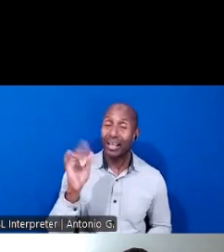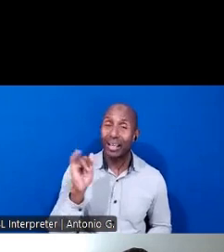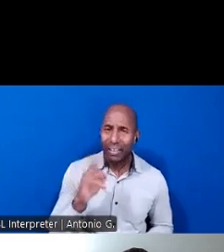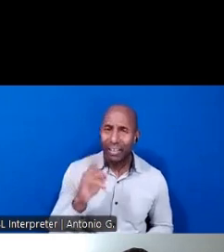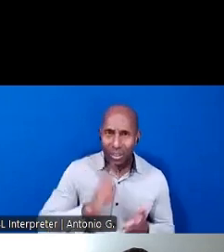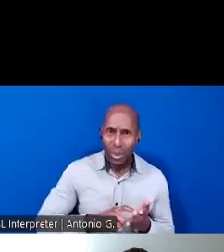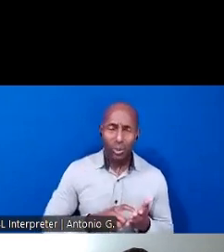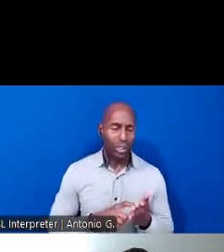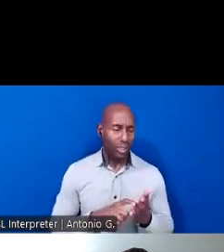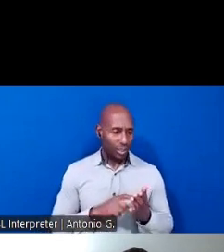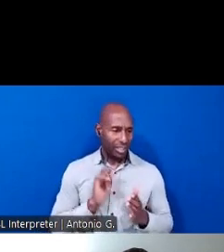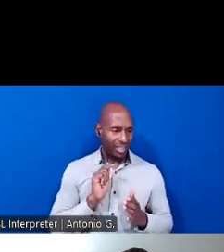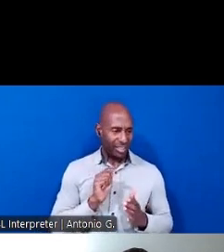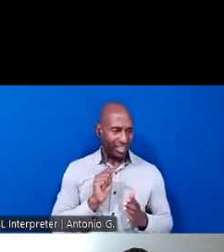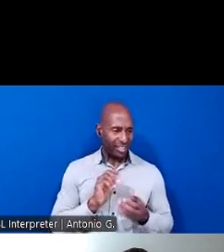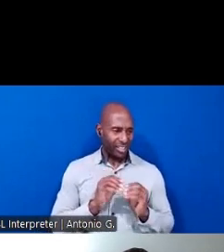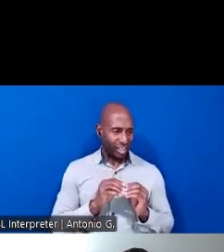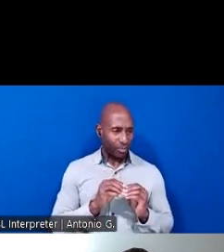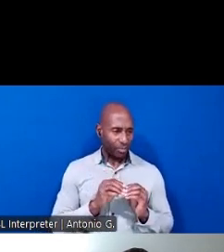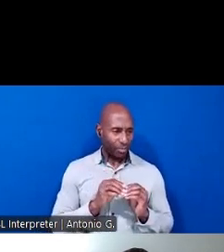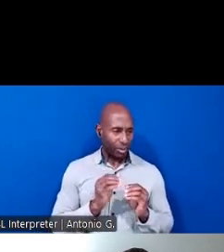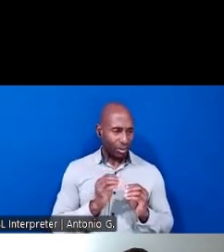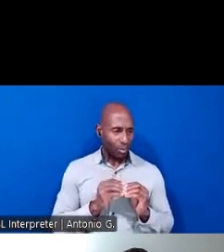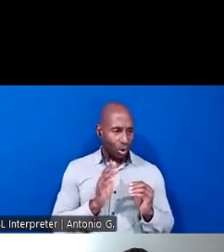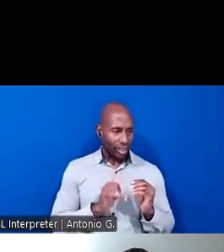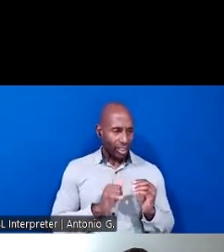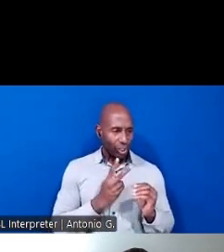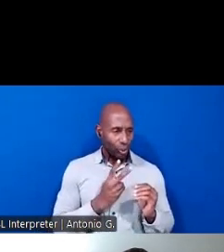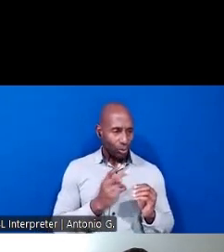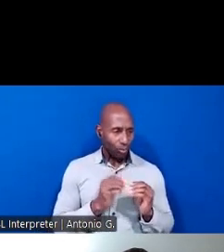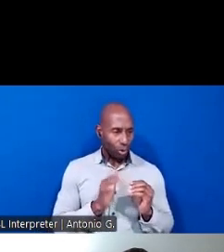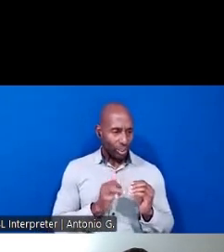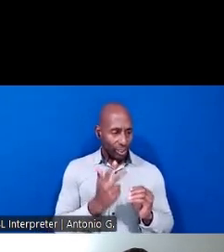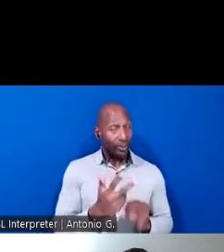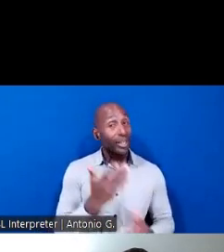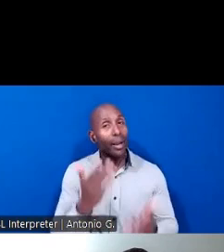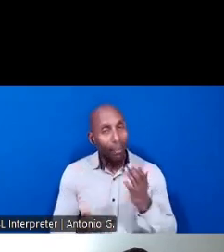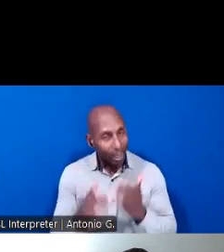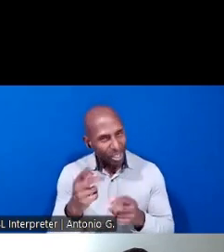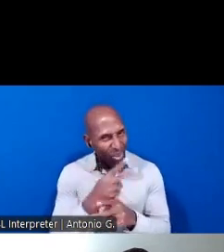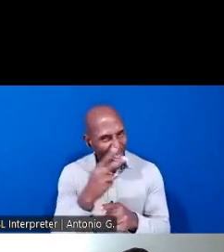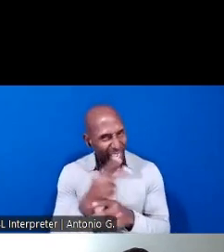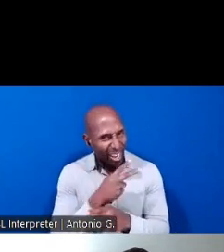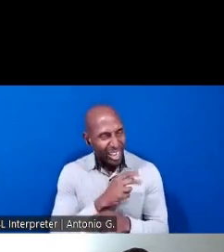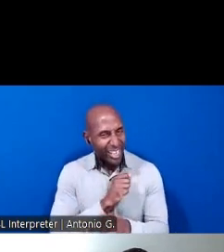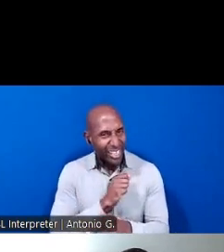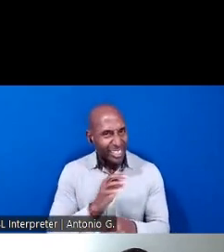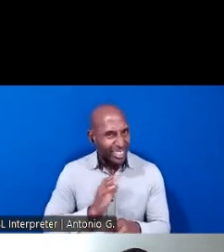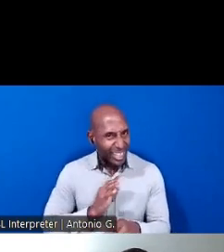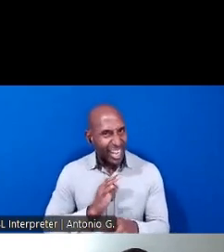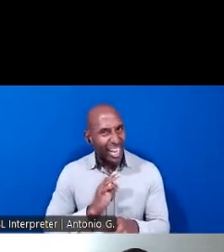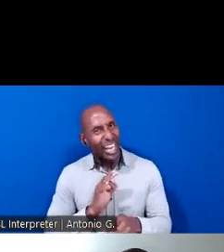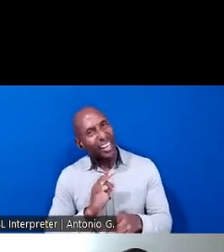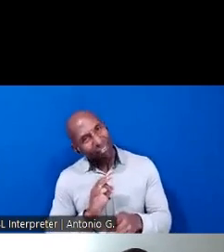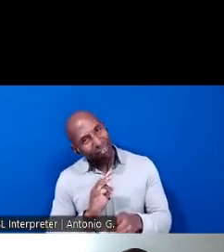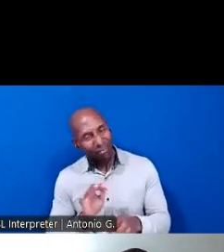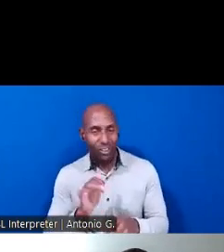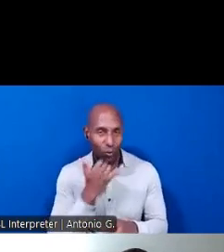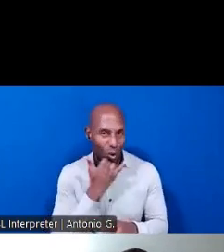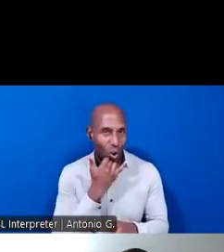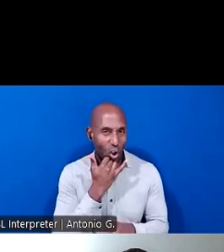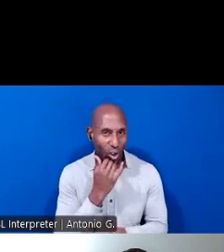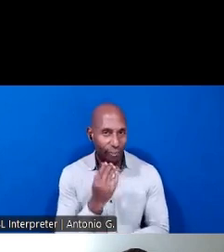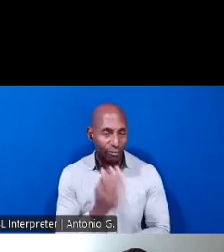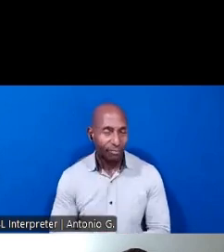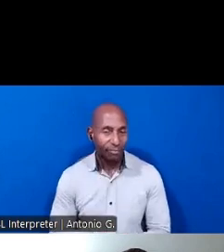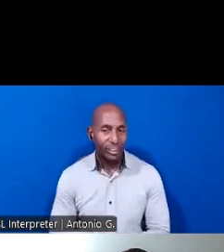over perhaps 2 or 3, you may be calculating staff incorrectly. So just kind of look